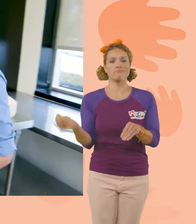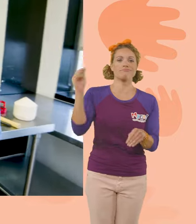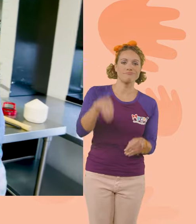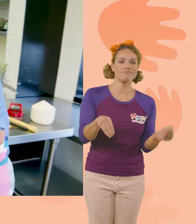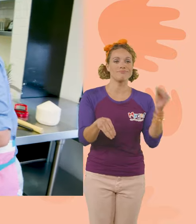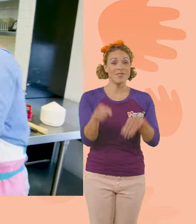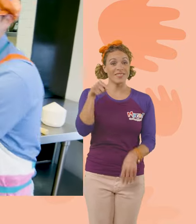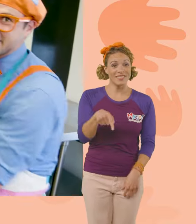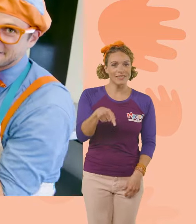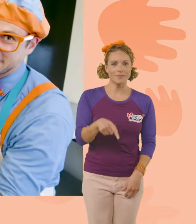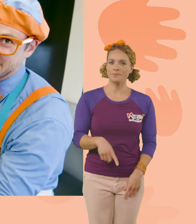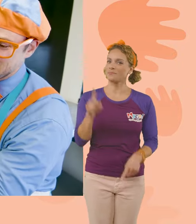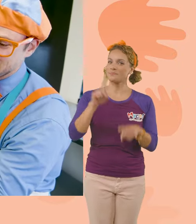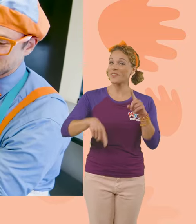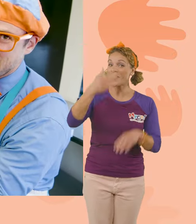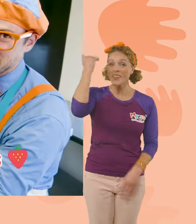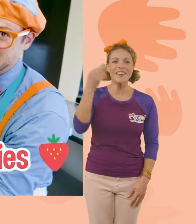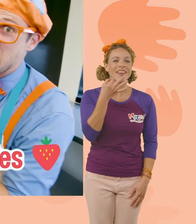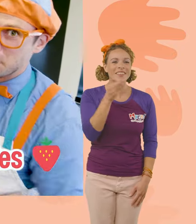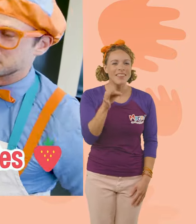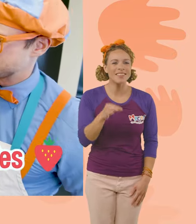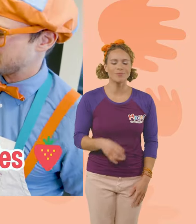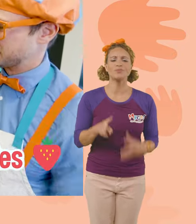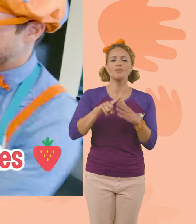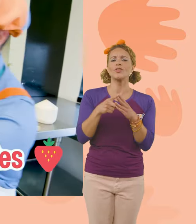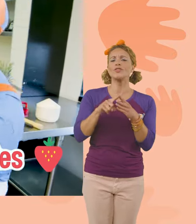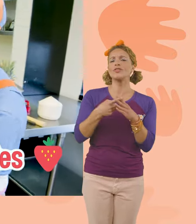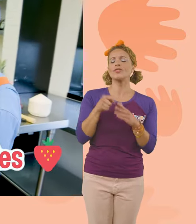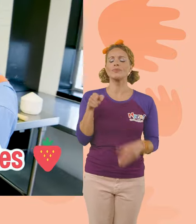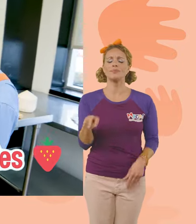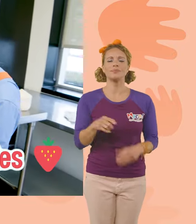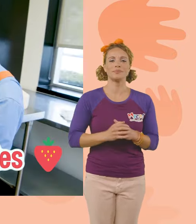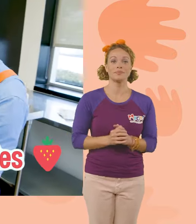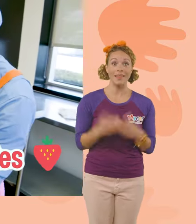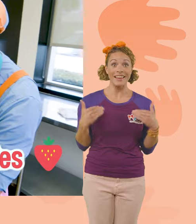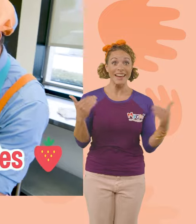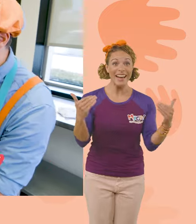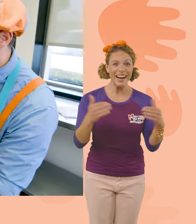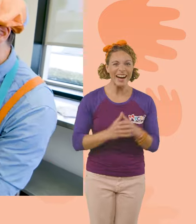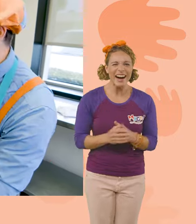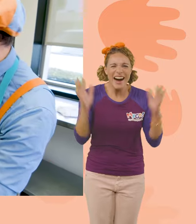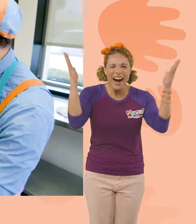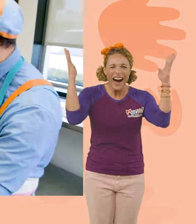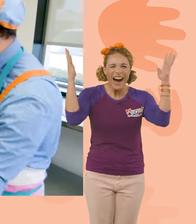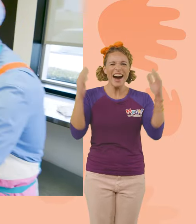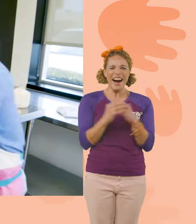ingredients right in here. Can't forget about the strawberries. We'll start with those. Here we go!